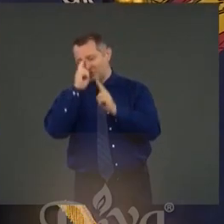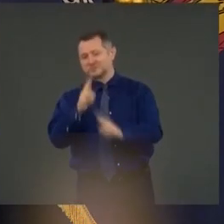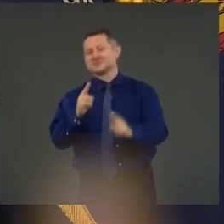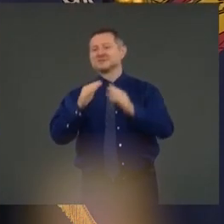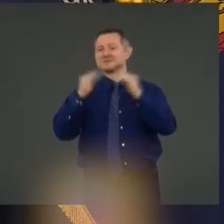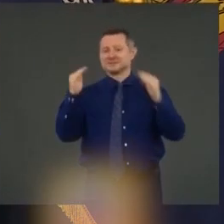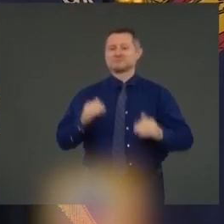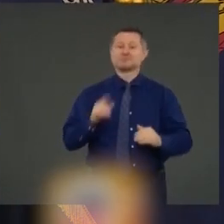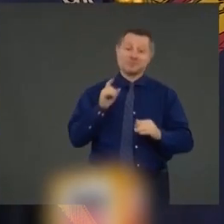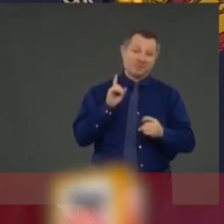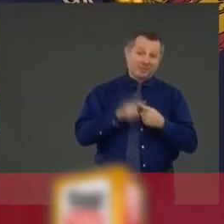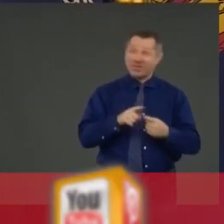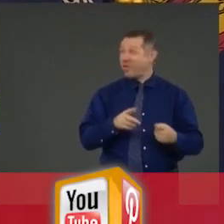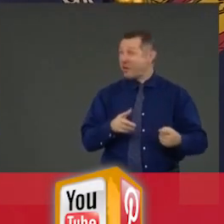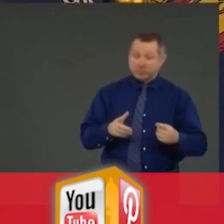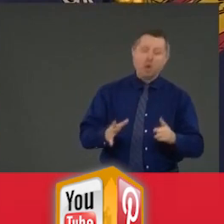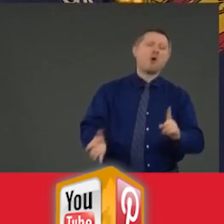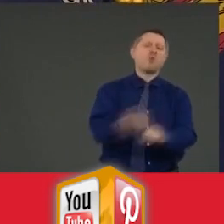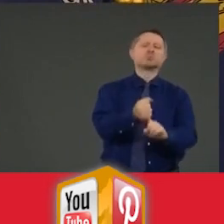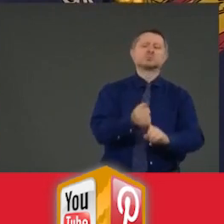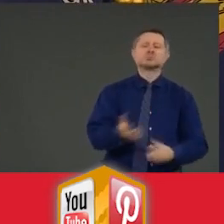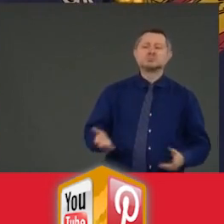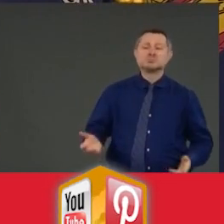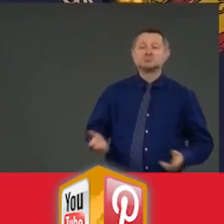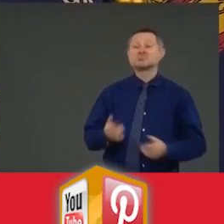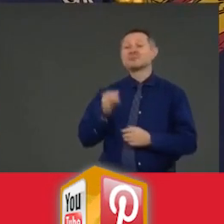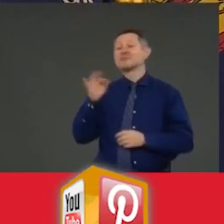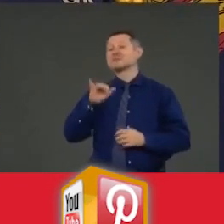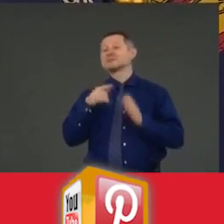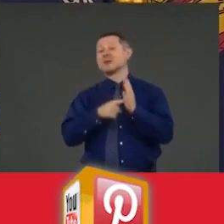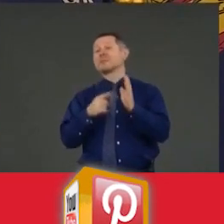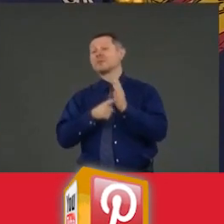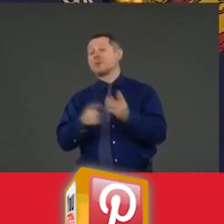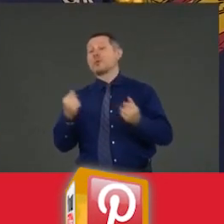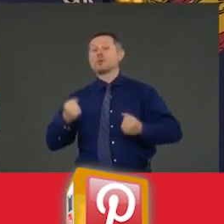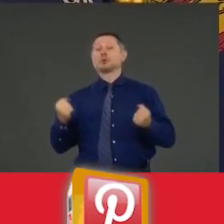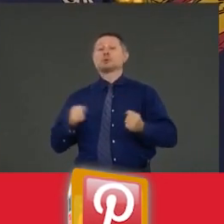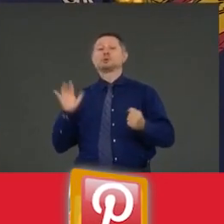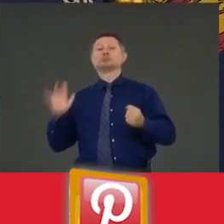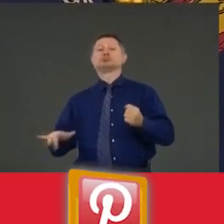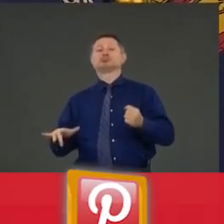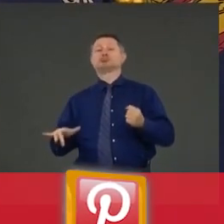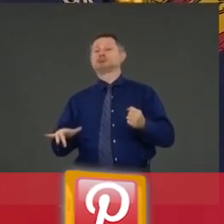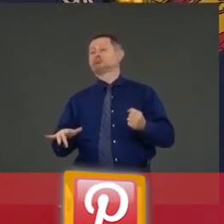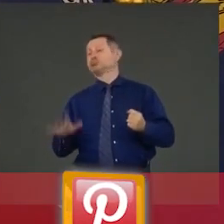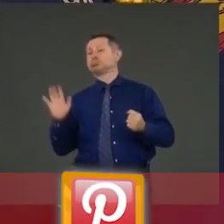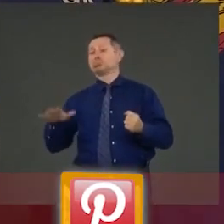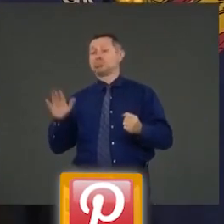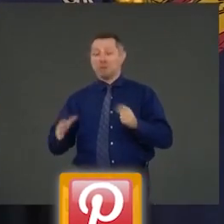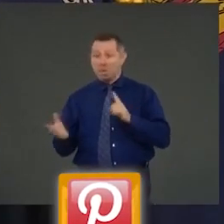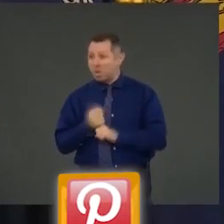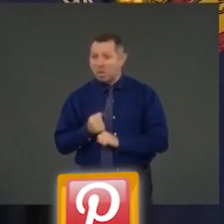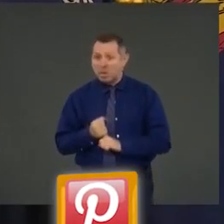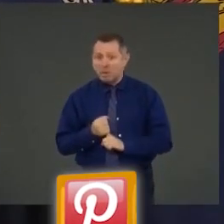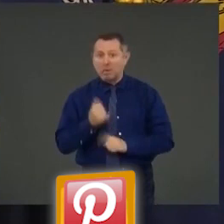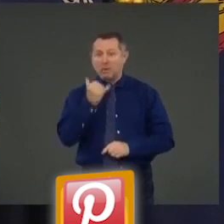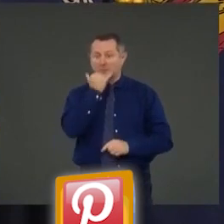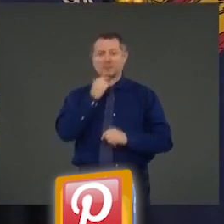right? You can speed in a car until you get caught, and then you get penalized.